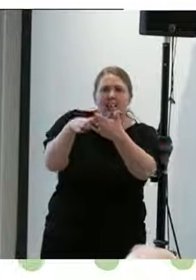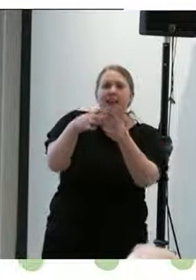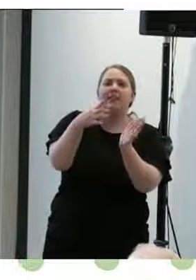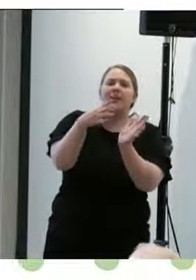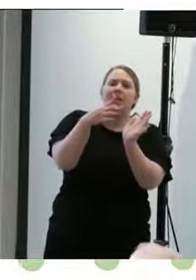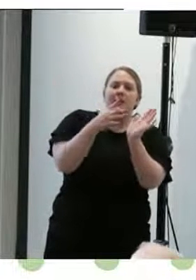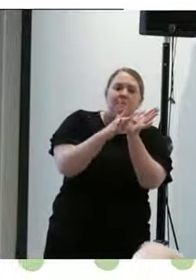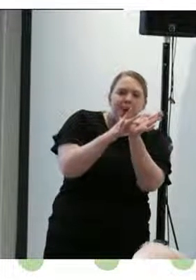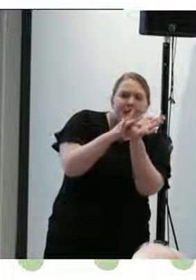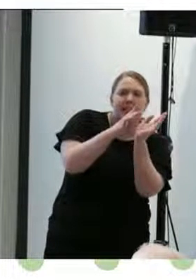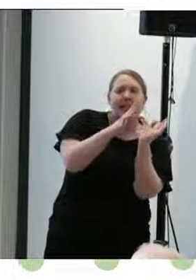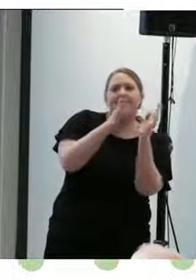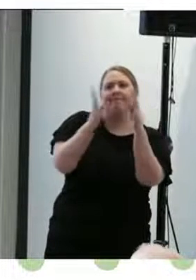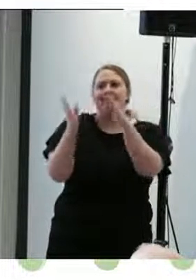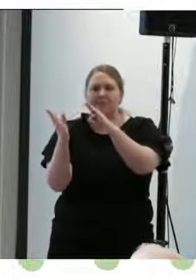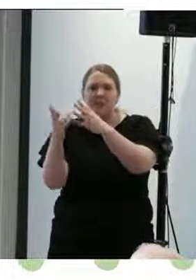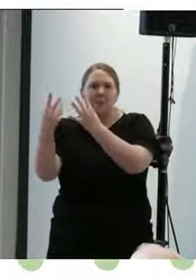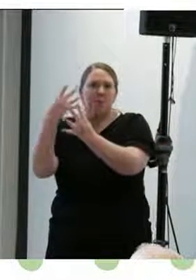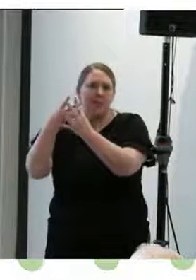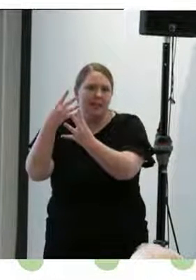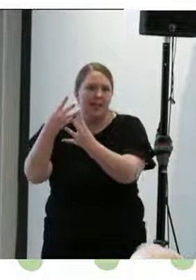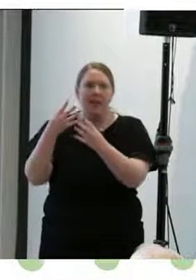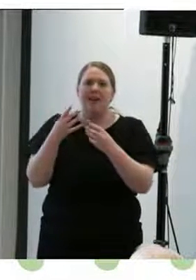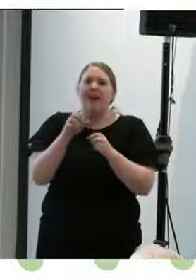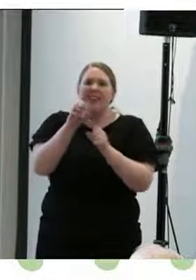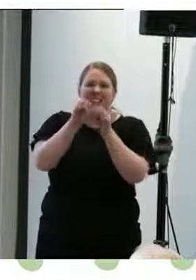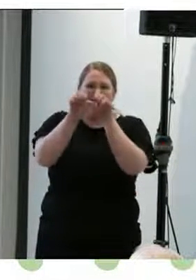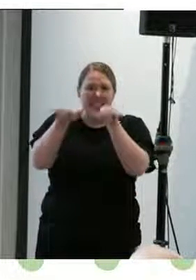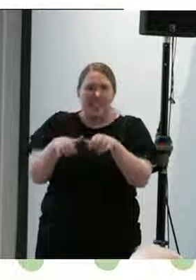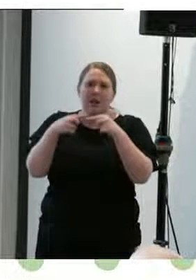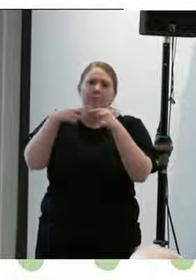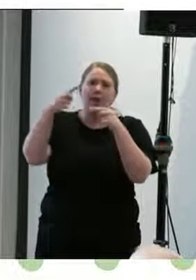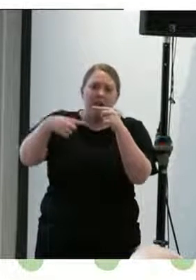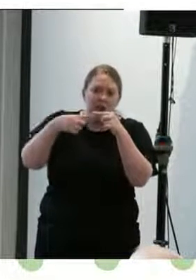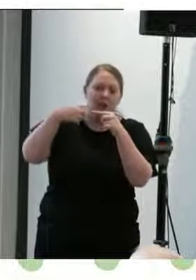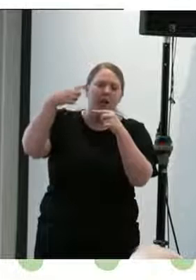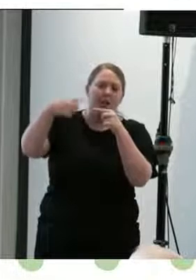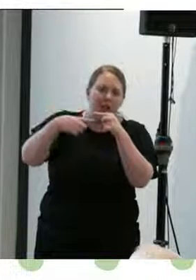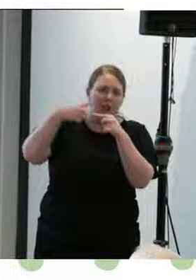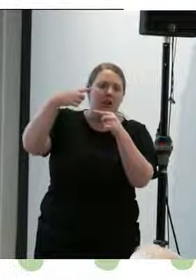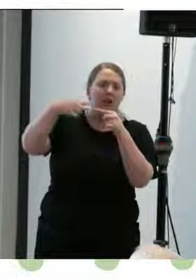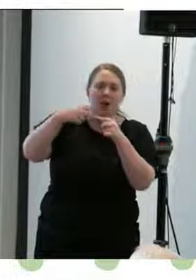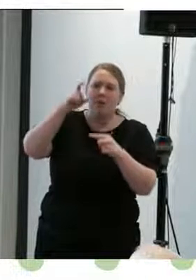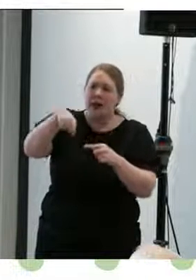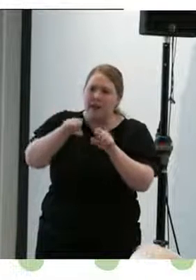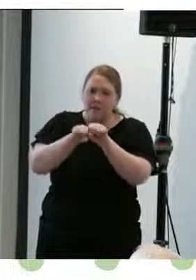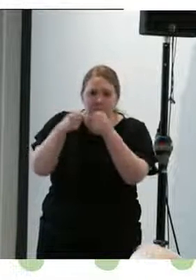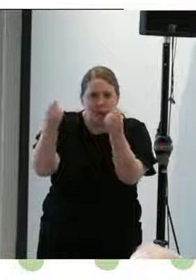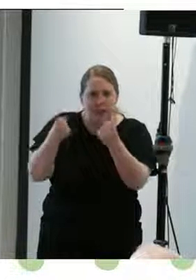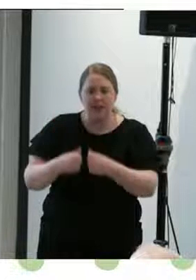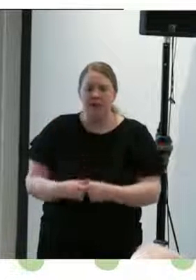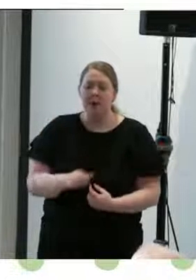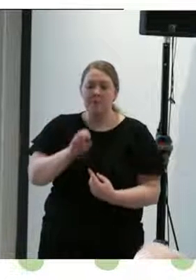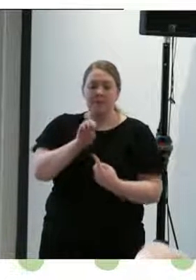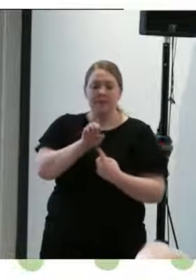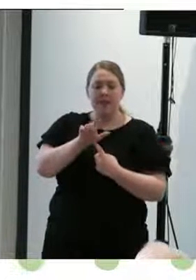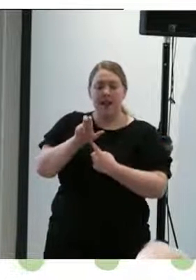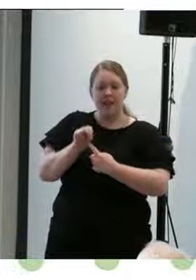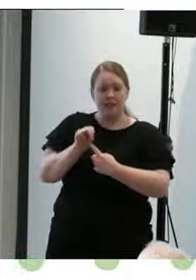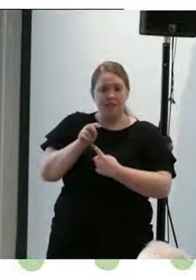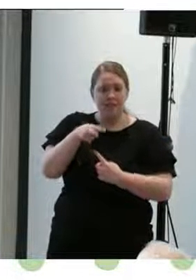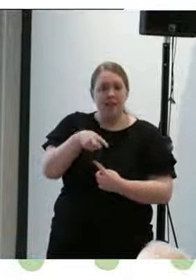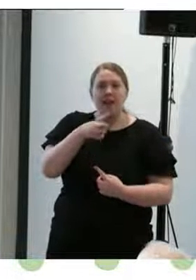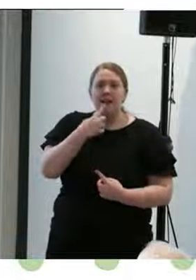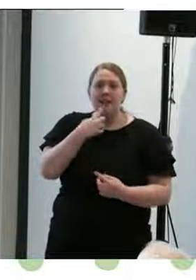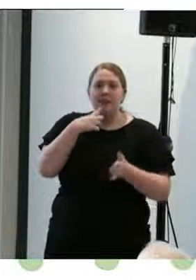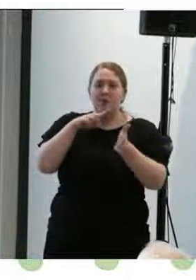their families. The system feeds off itself, she says. We have to break the system. And then Ellen brings up the example of a research study